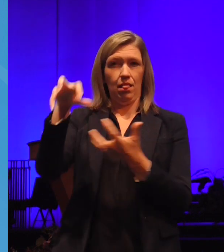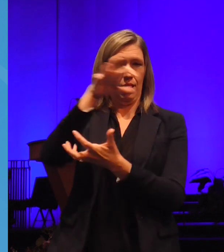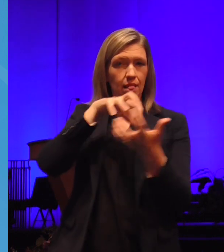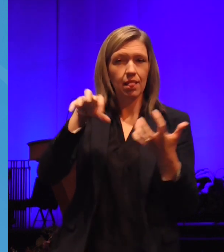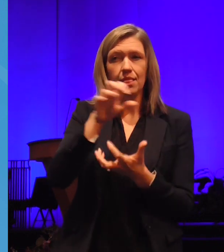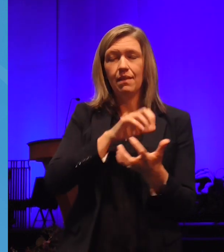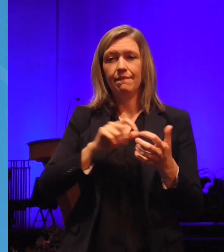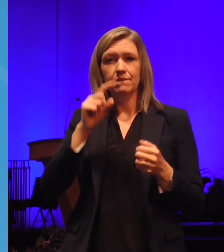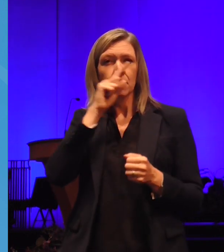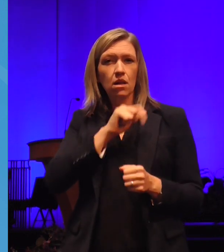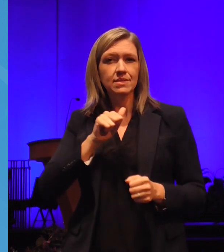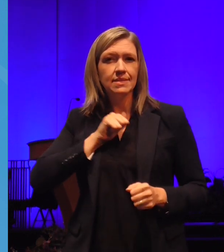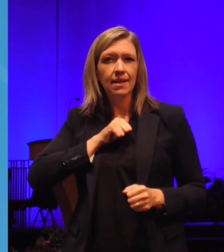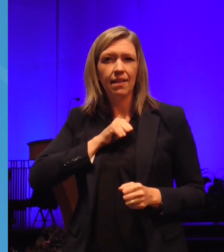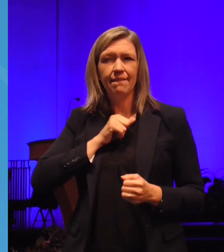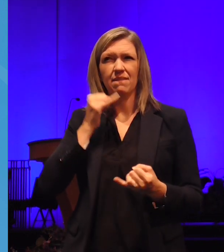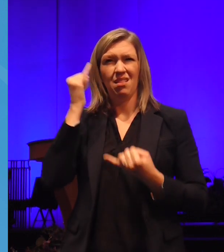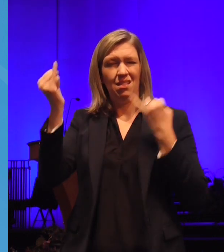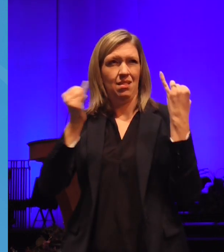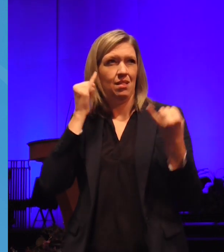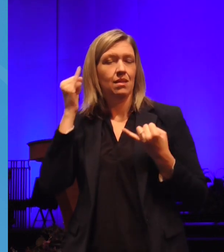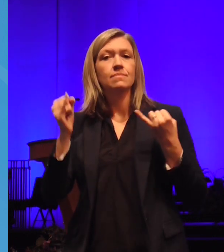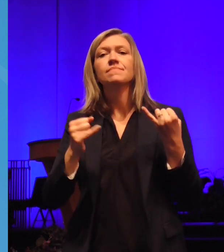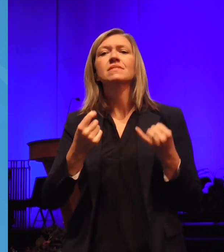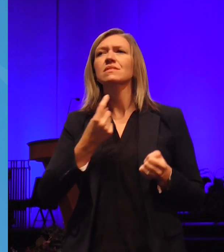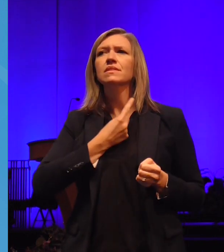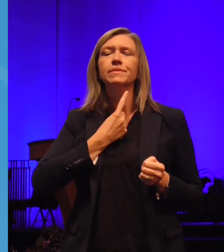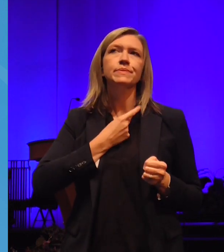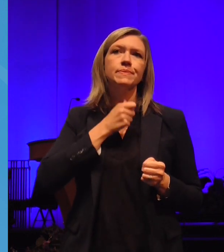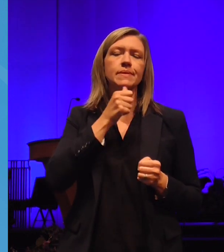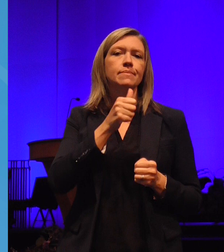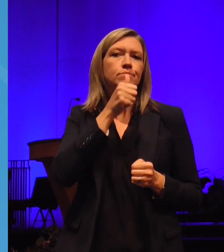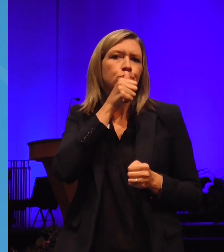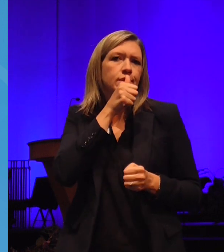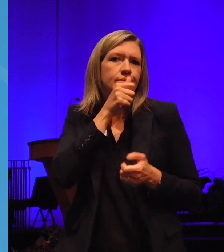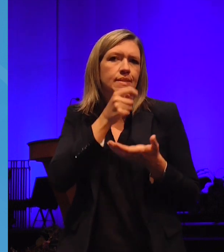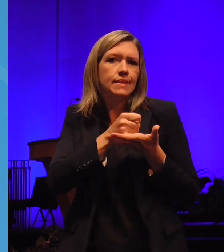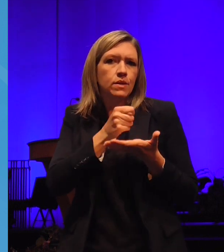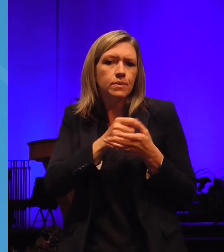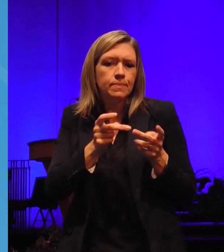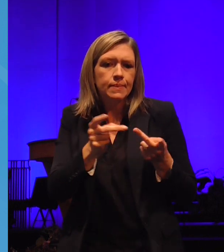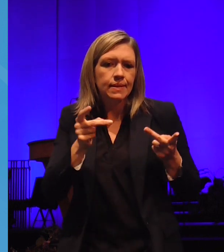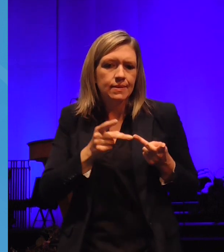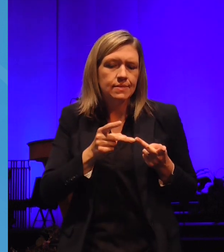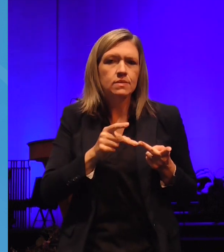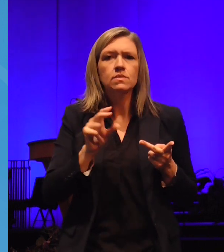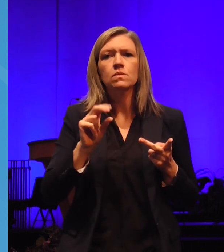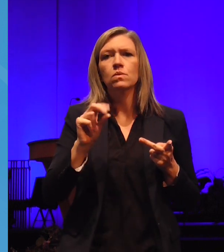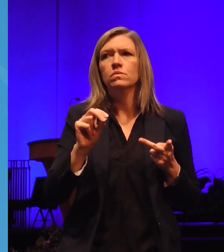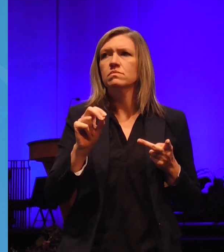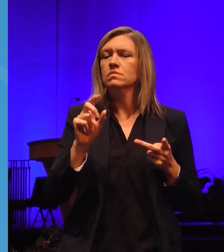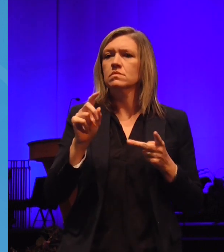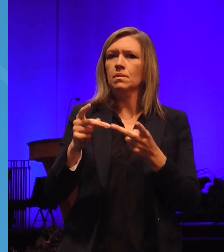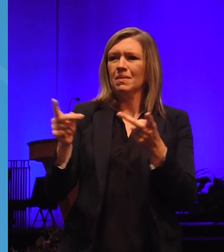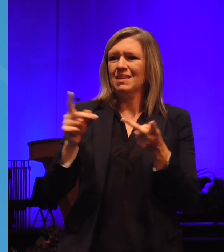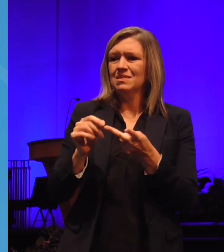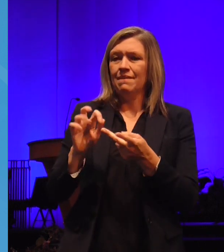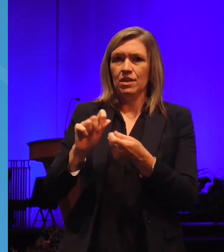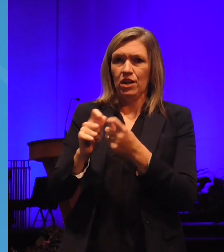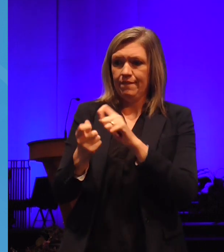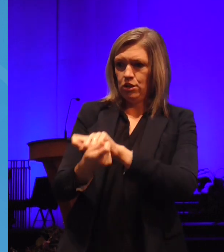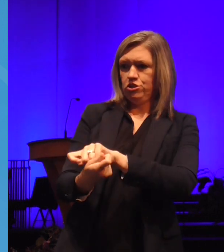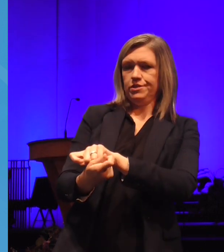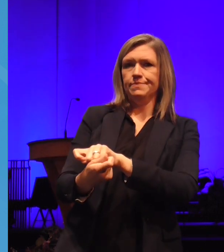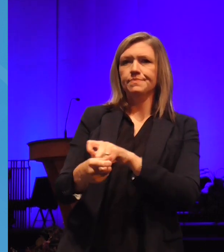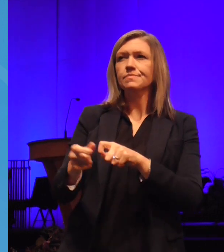self. Solitude is not a private therapeutic place. Rather, it is the place of conversion, the place